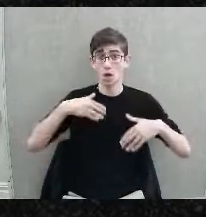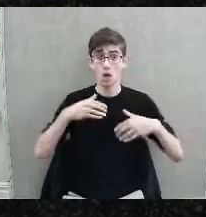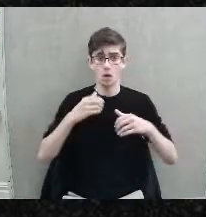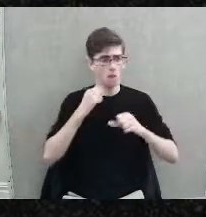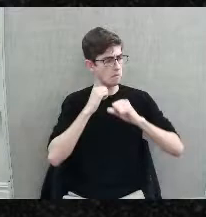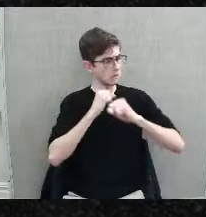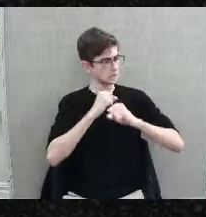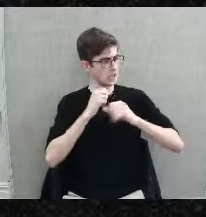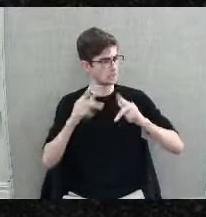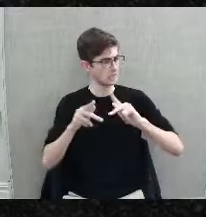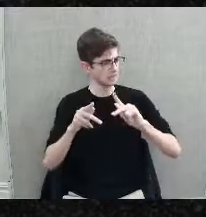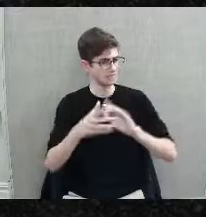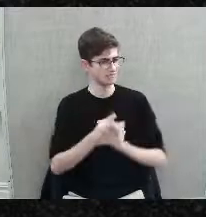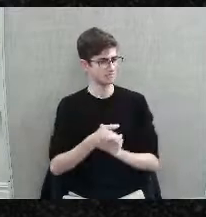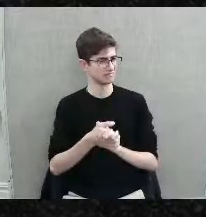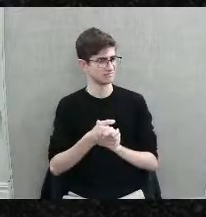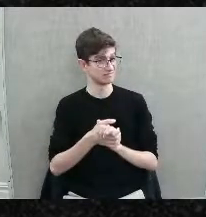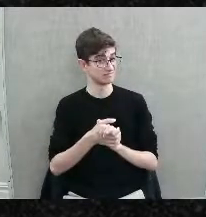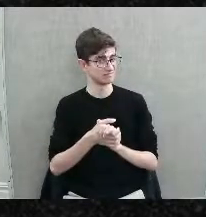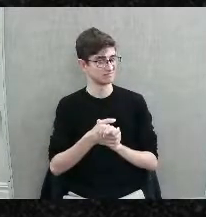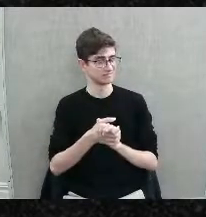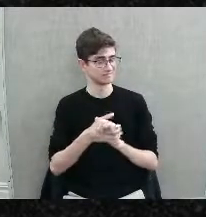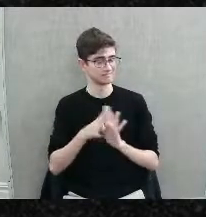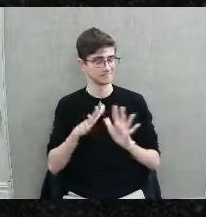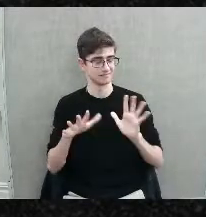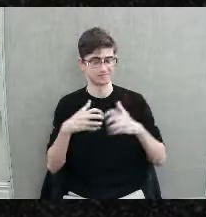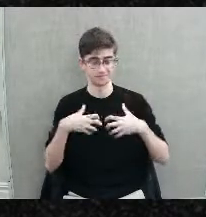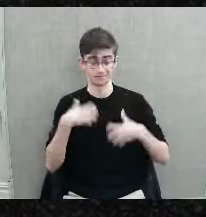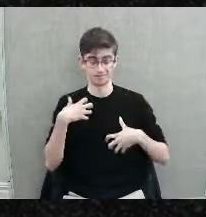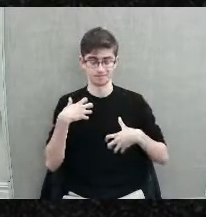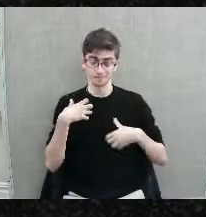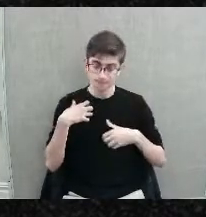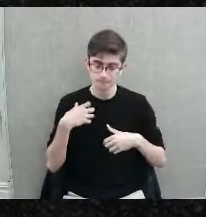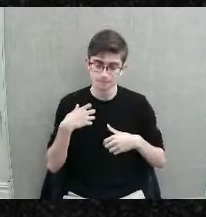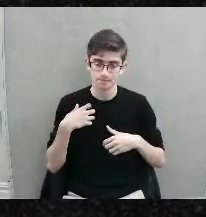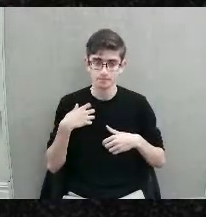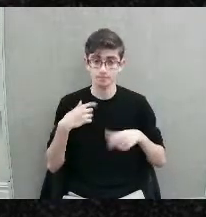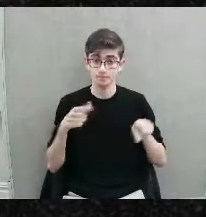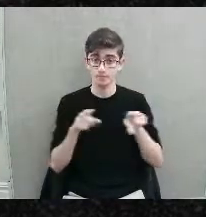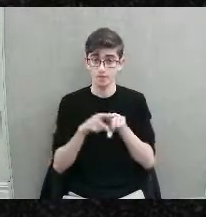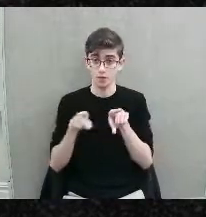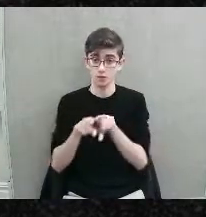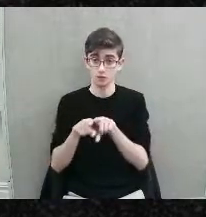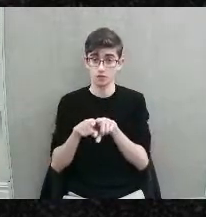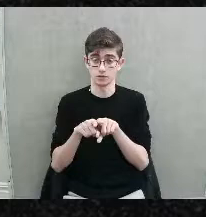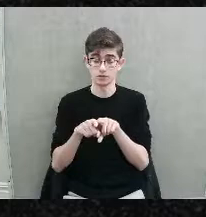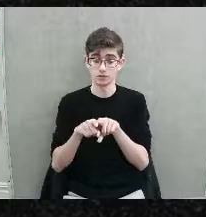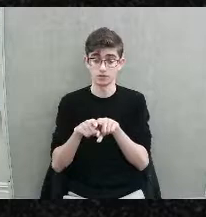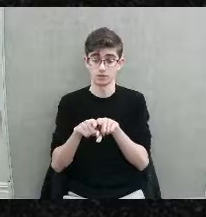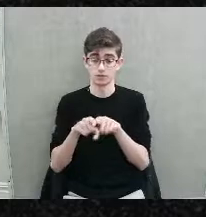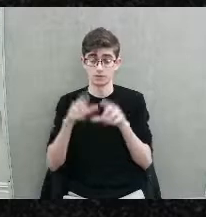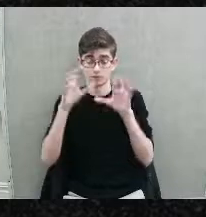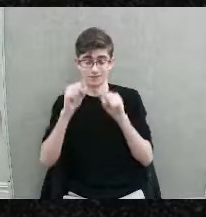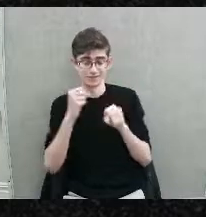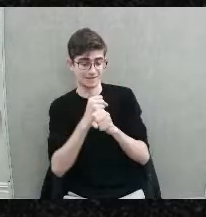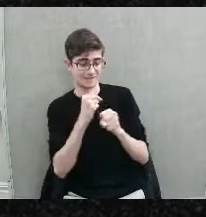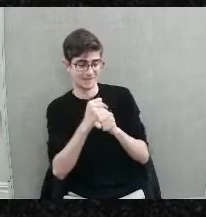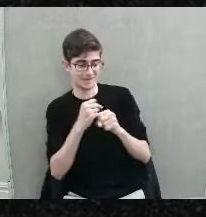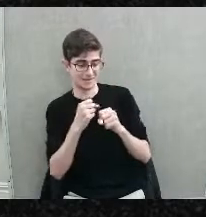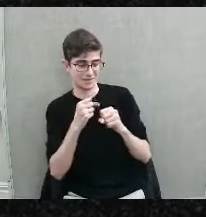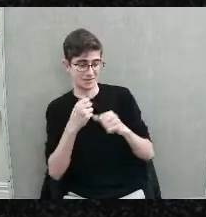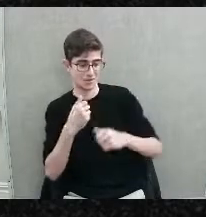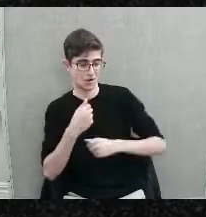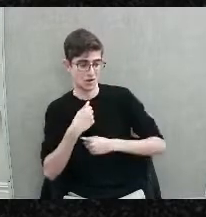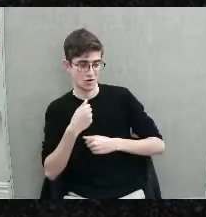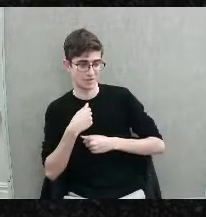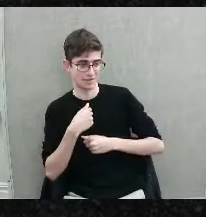but it's not only that, but he is making the army an entrepreneur. They